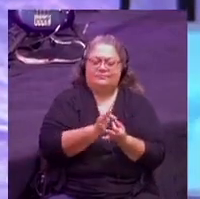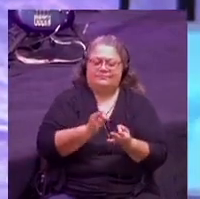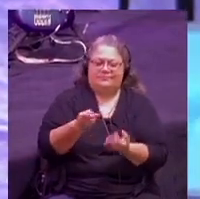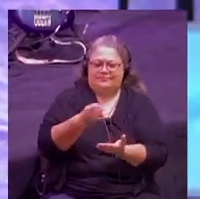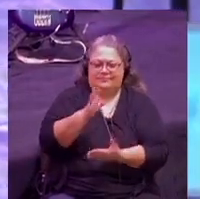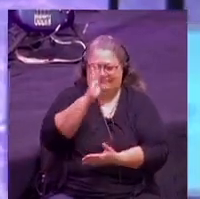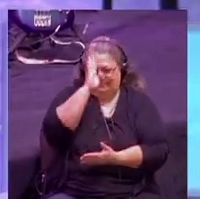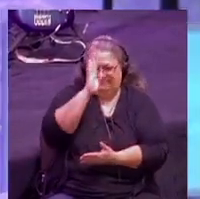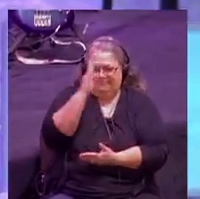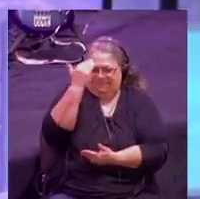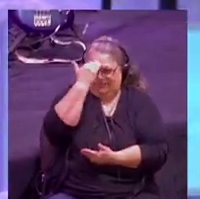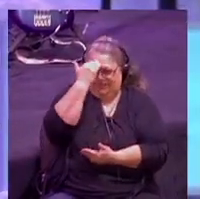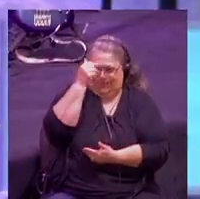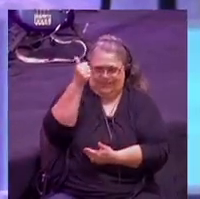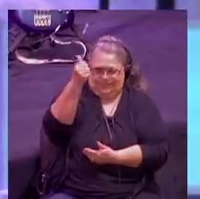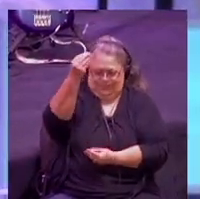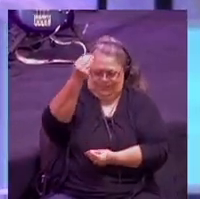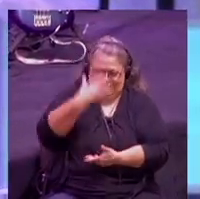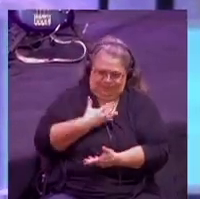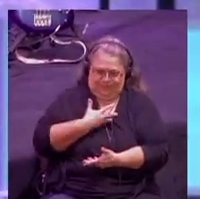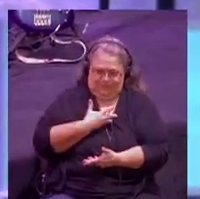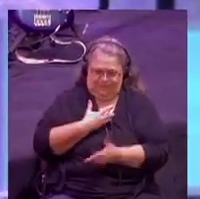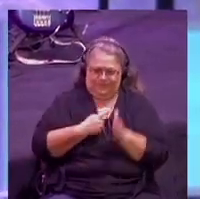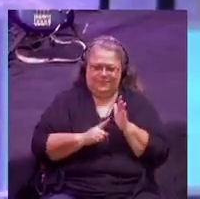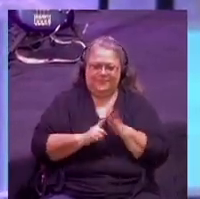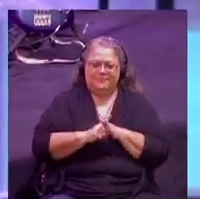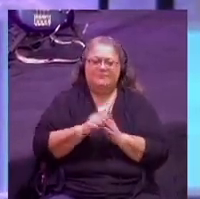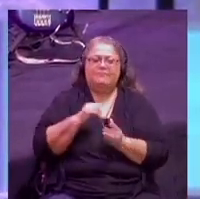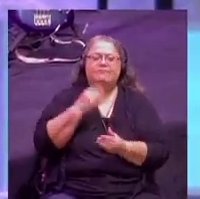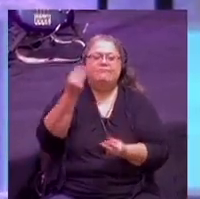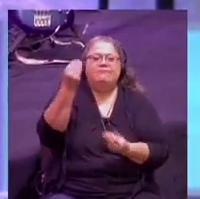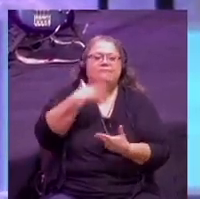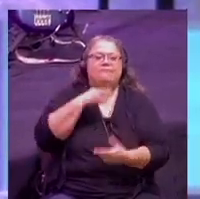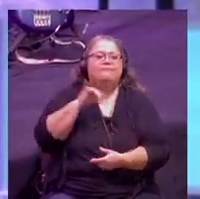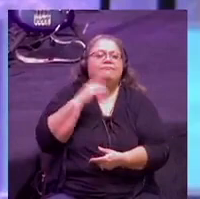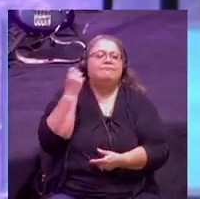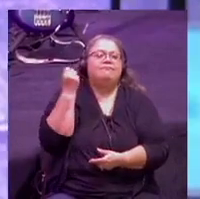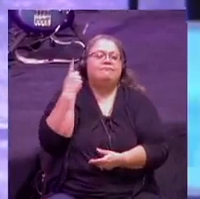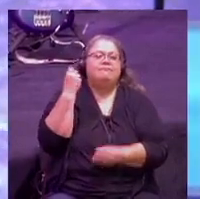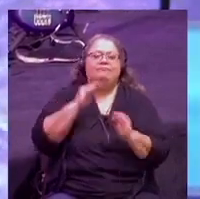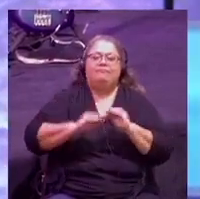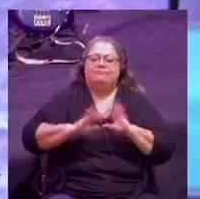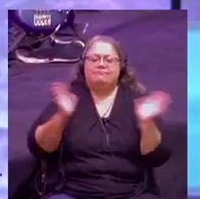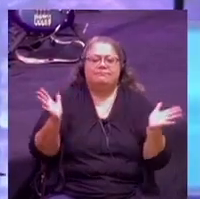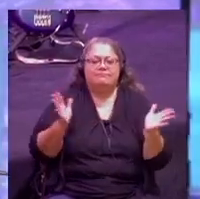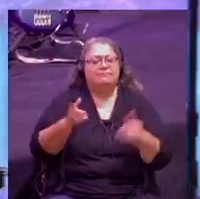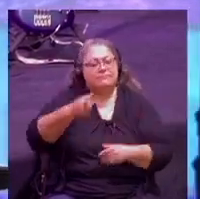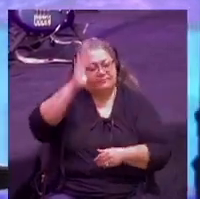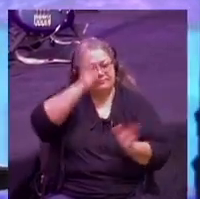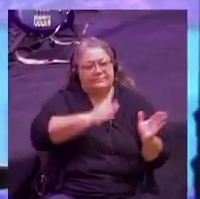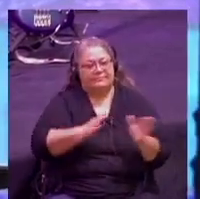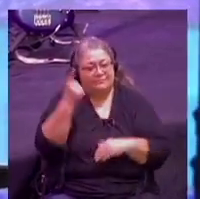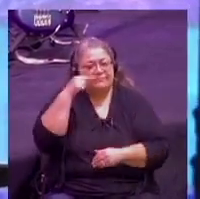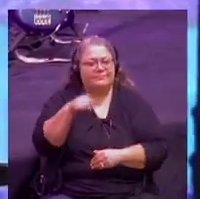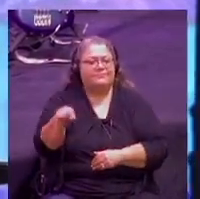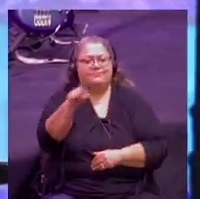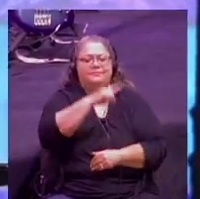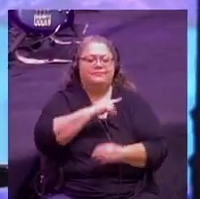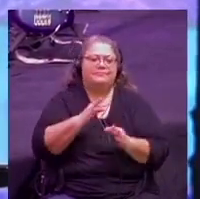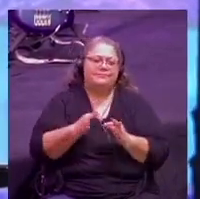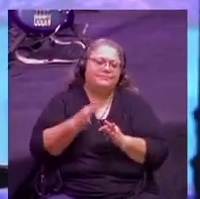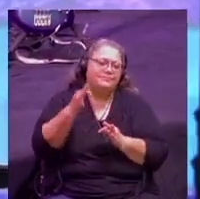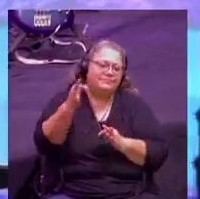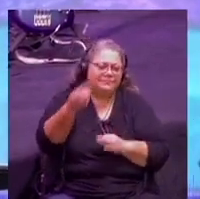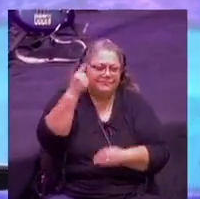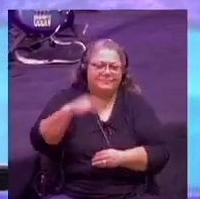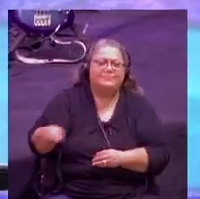He wants to reveal those things to us. Did you know that God has a plan for you? God has a destiny for you. God